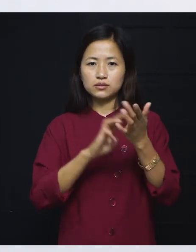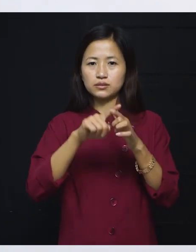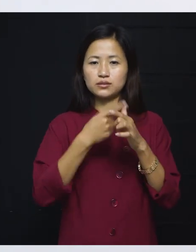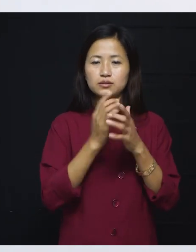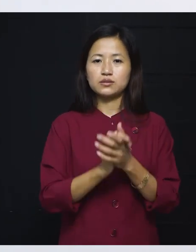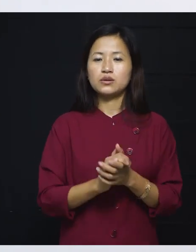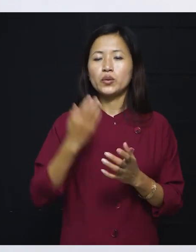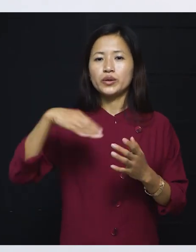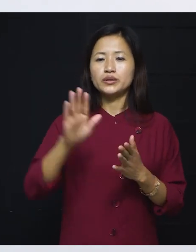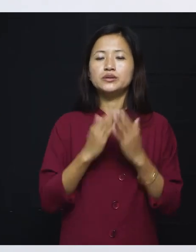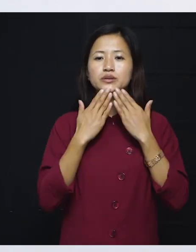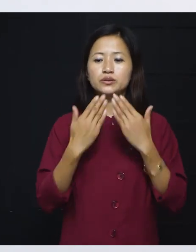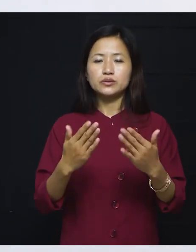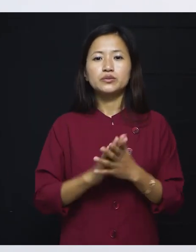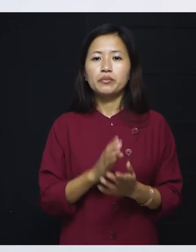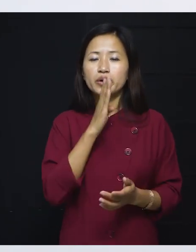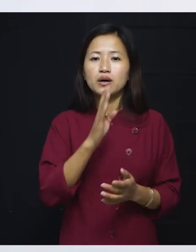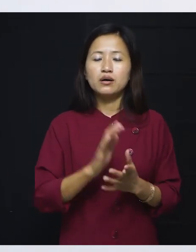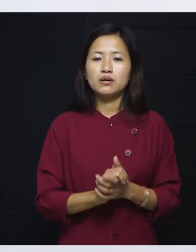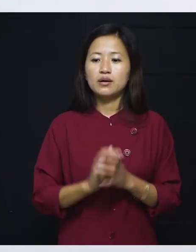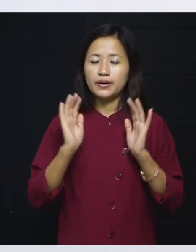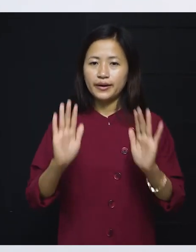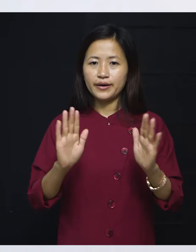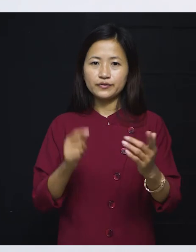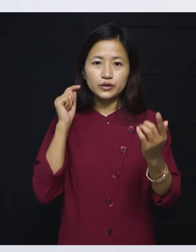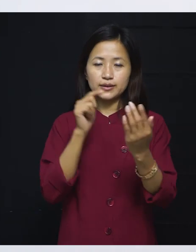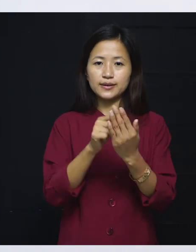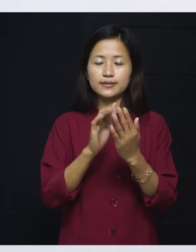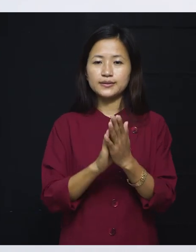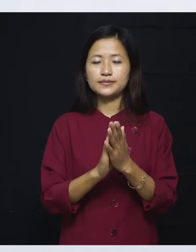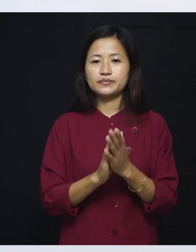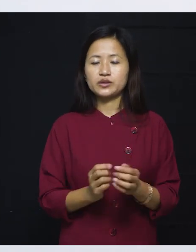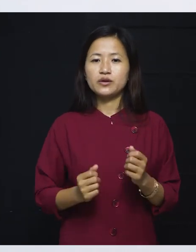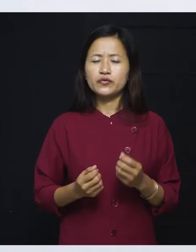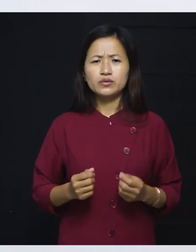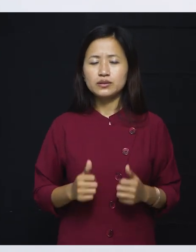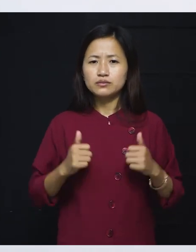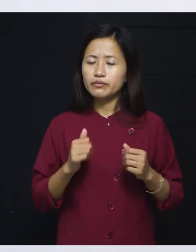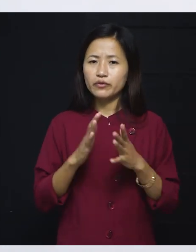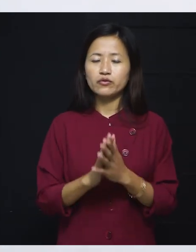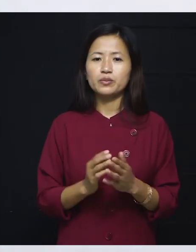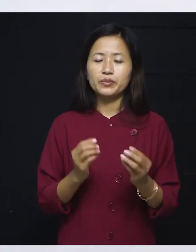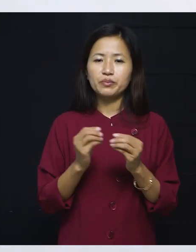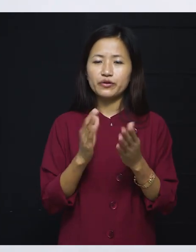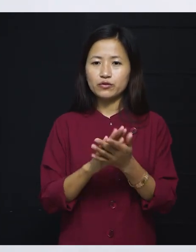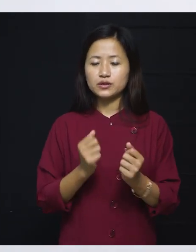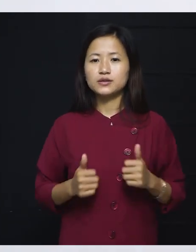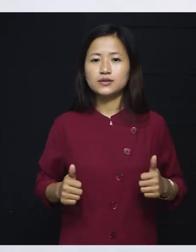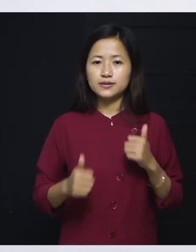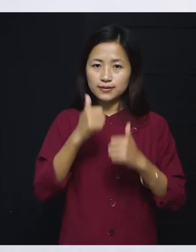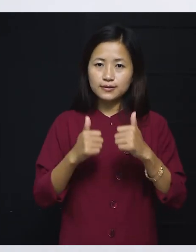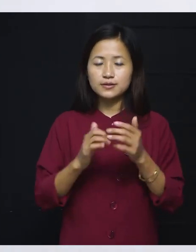I went to school because I have to attend the exam. I went to school is one part of the